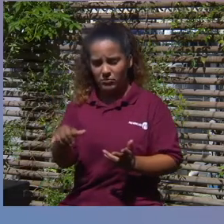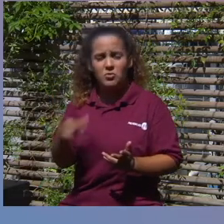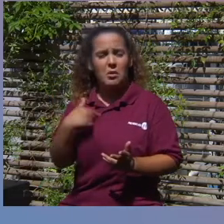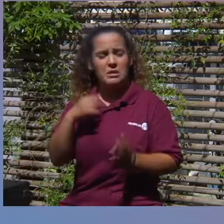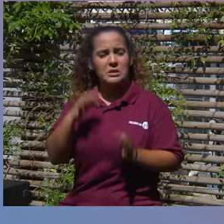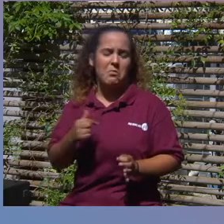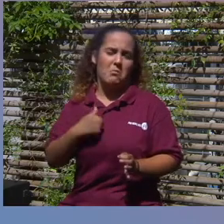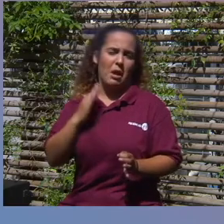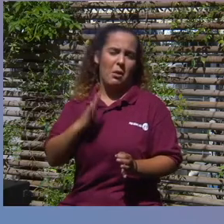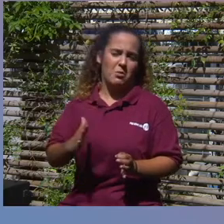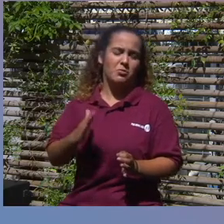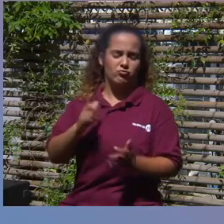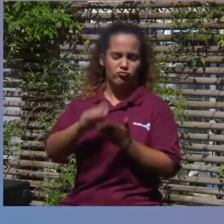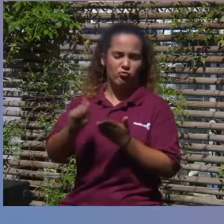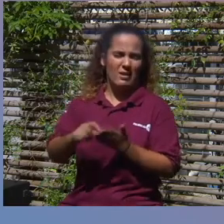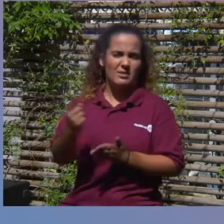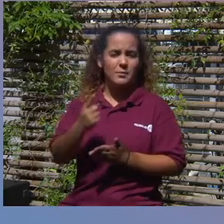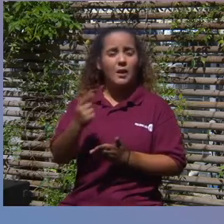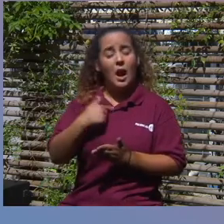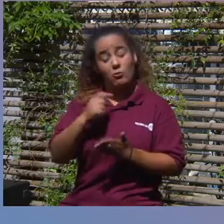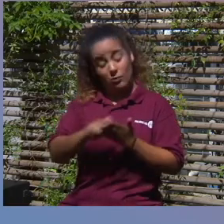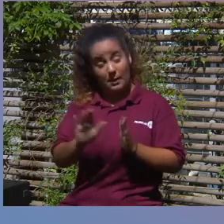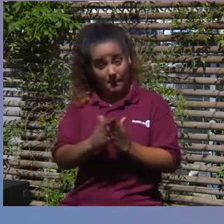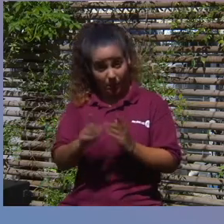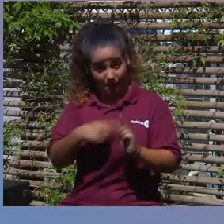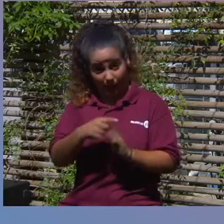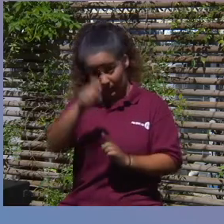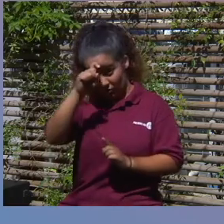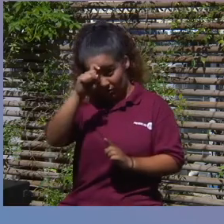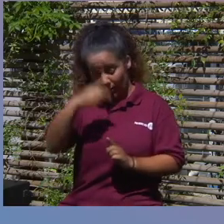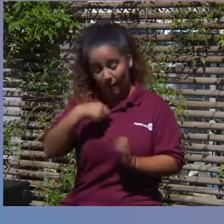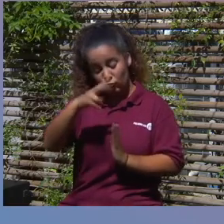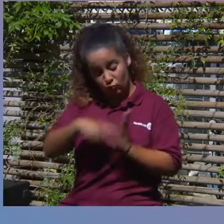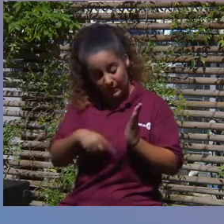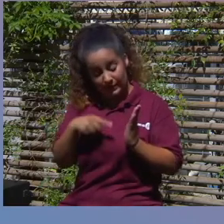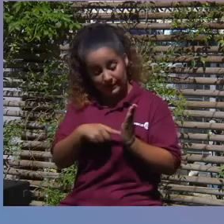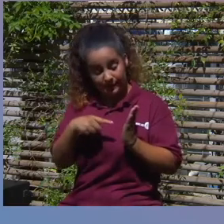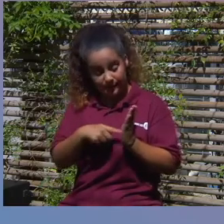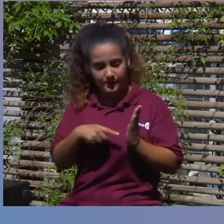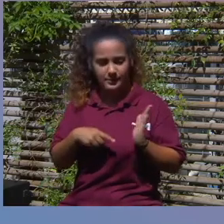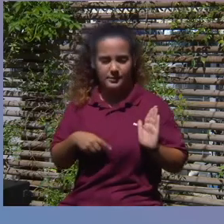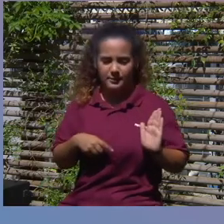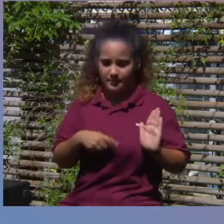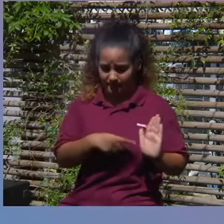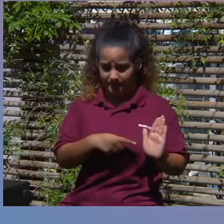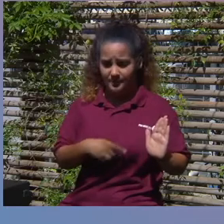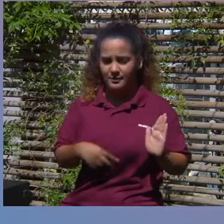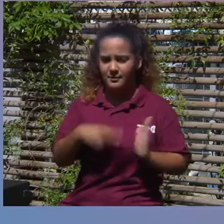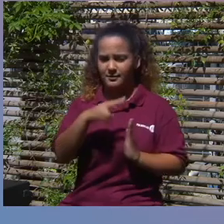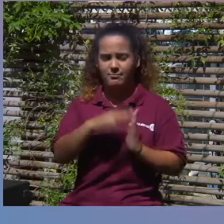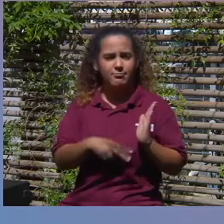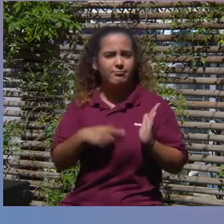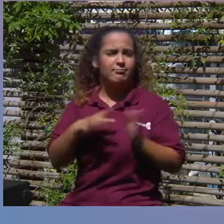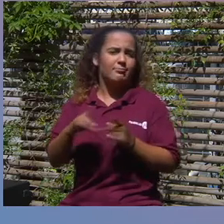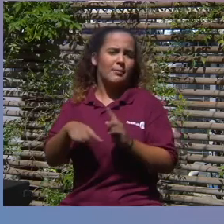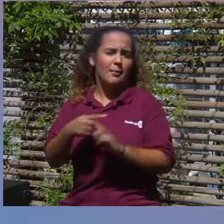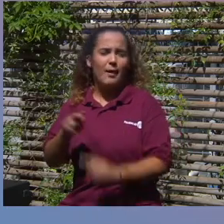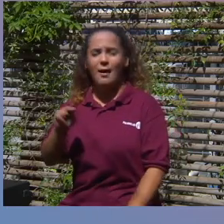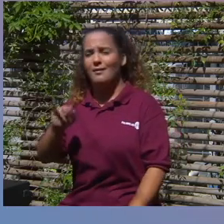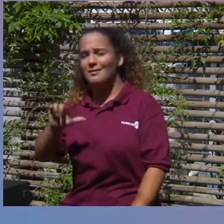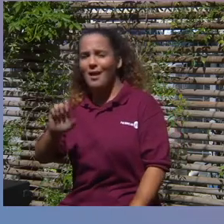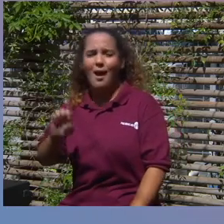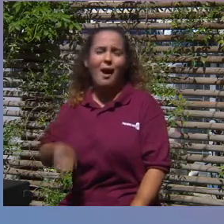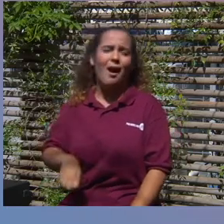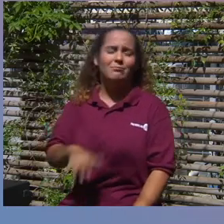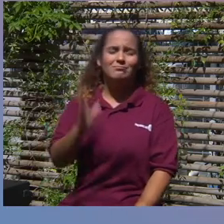time about Egypt, right? And I was reading it to them in, you know, Egypt and the Nile and the ancient